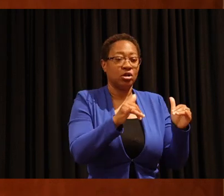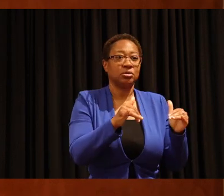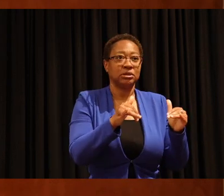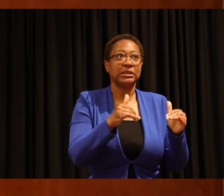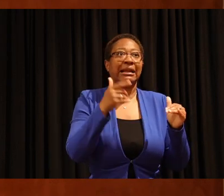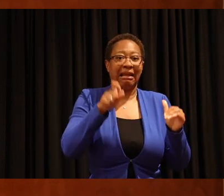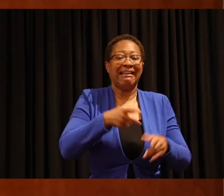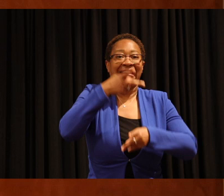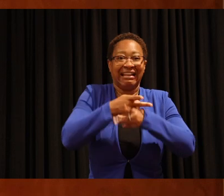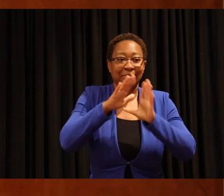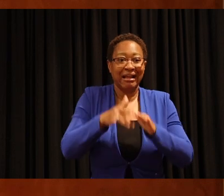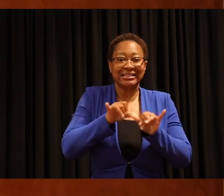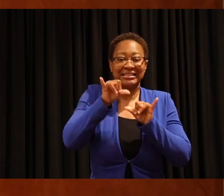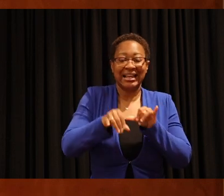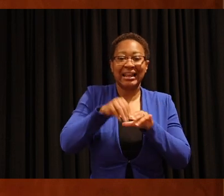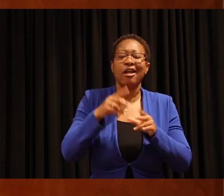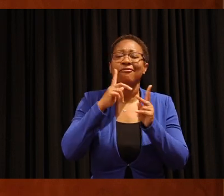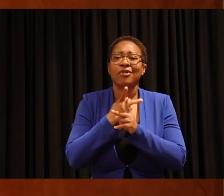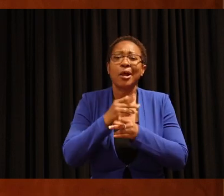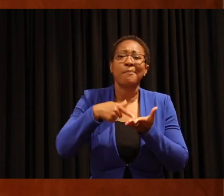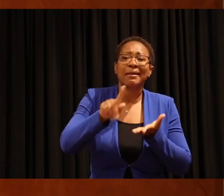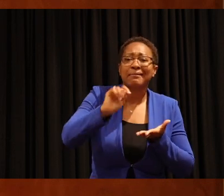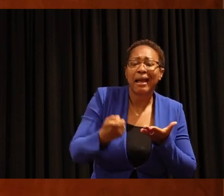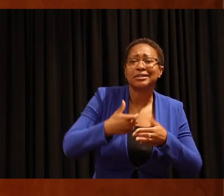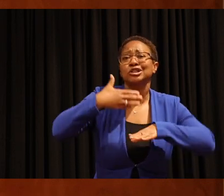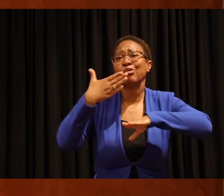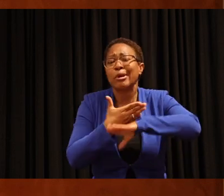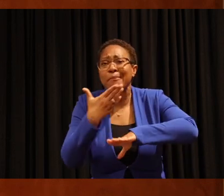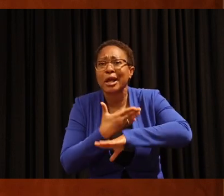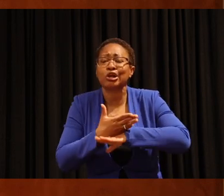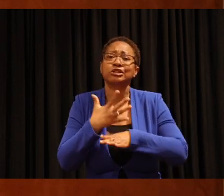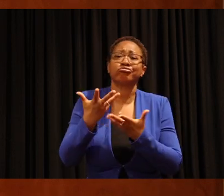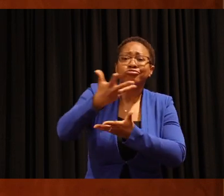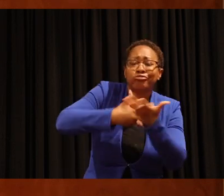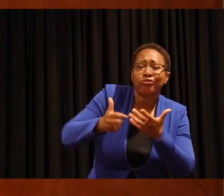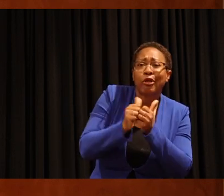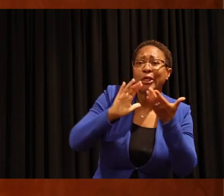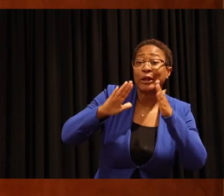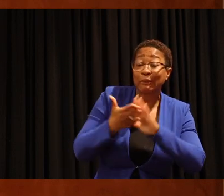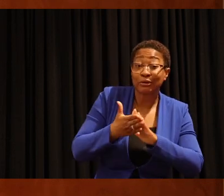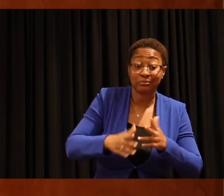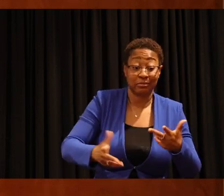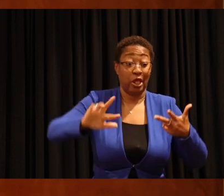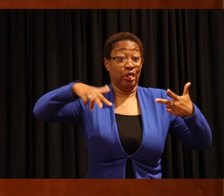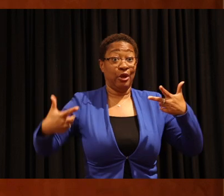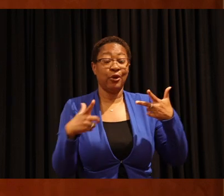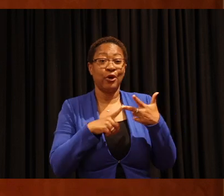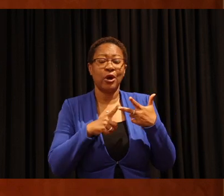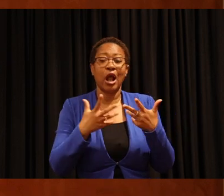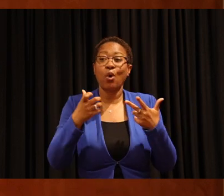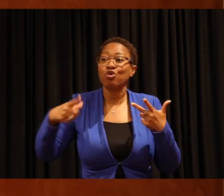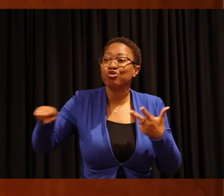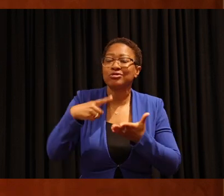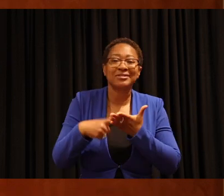pay the taxes, figuring out how to do your repairs, blending in with the community. But the third phase is what I want all